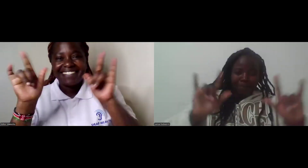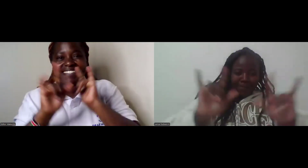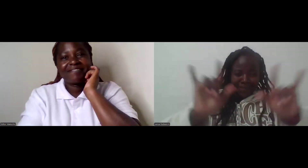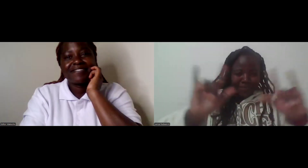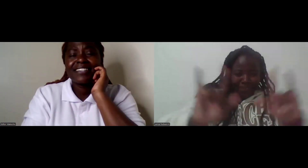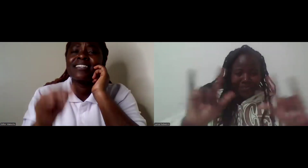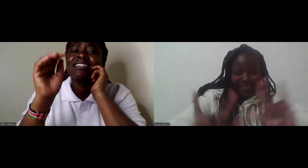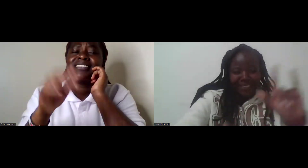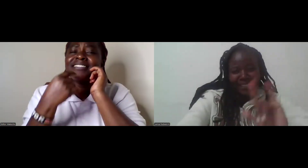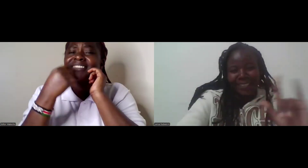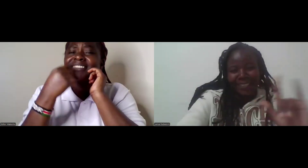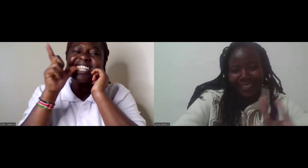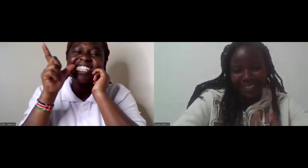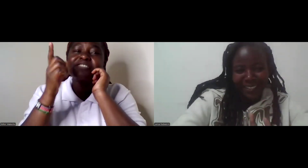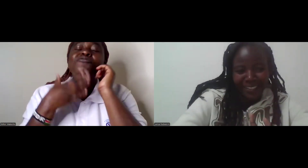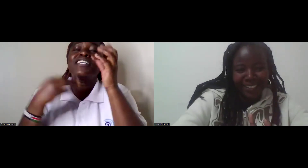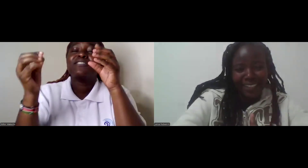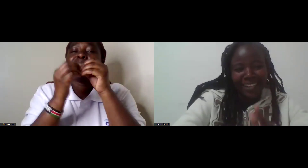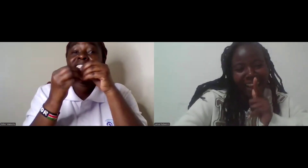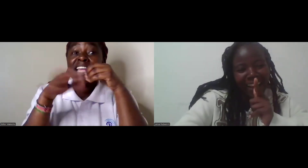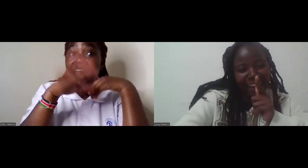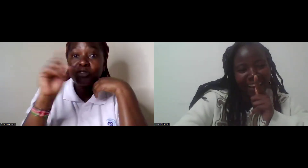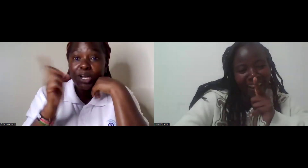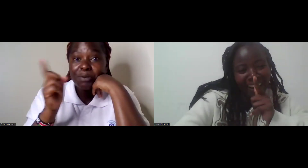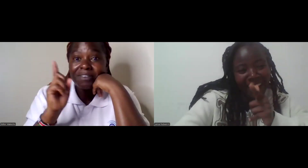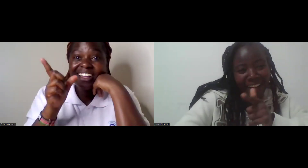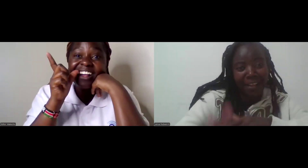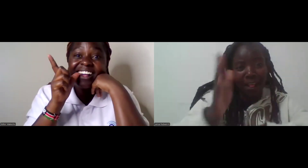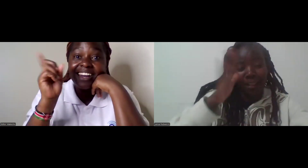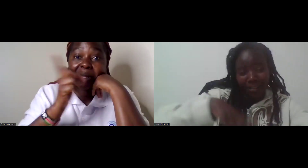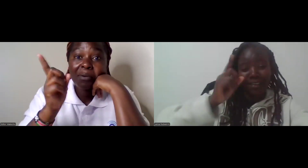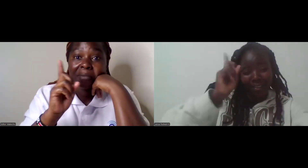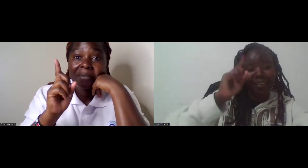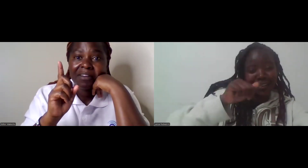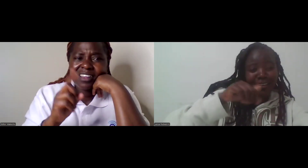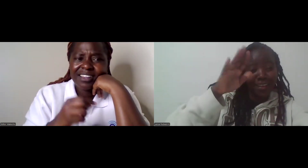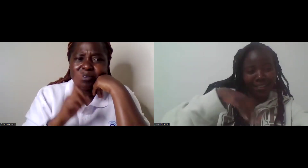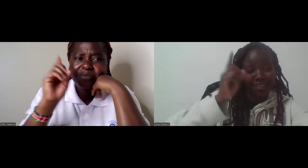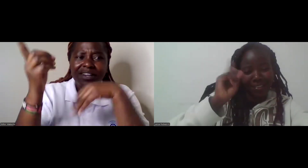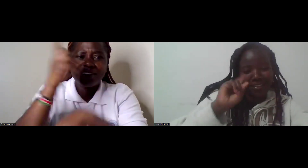Yeah, so thank you, and you are free now.